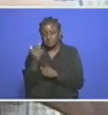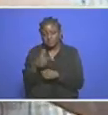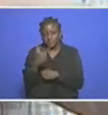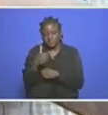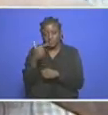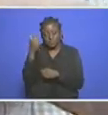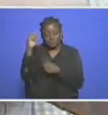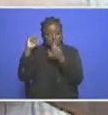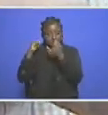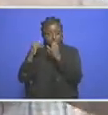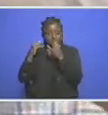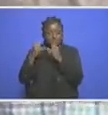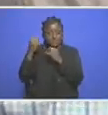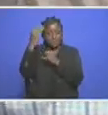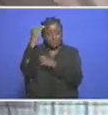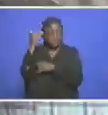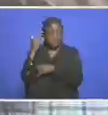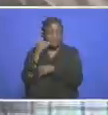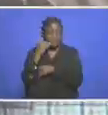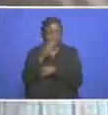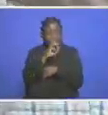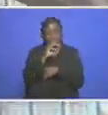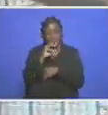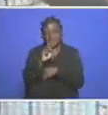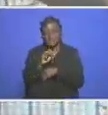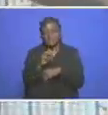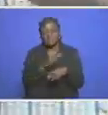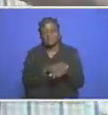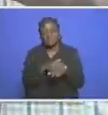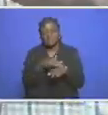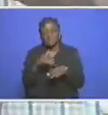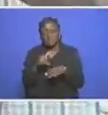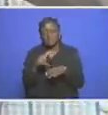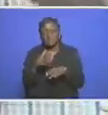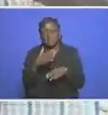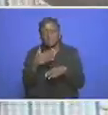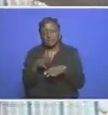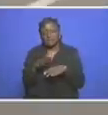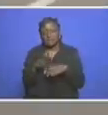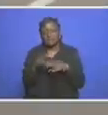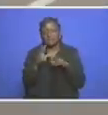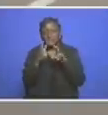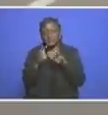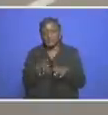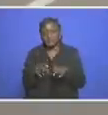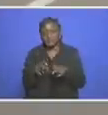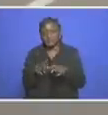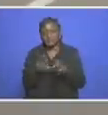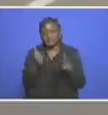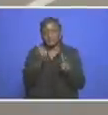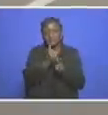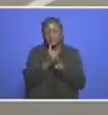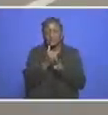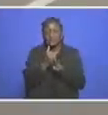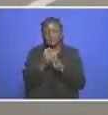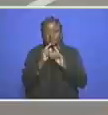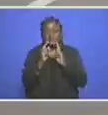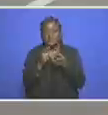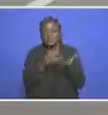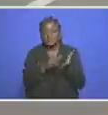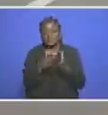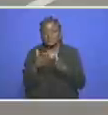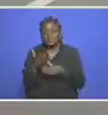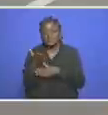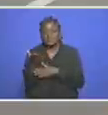head. AMS was called in, and following the examination, the victim was pronounced lifeless